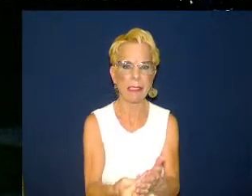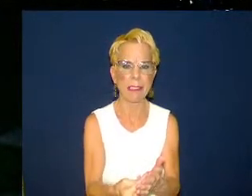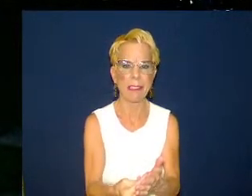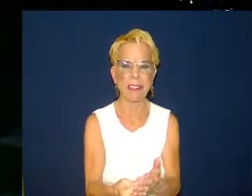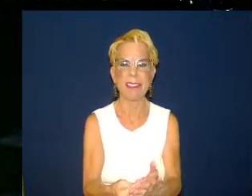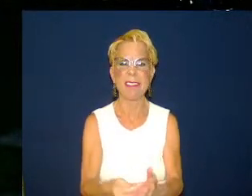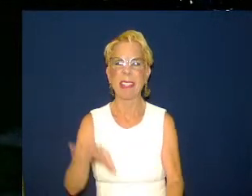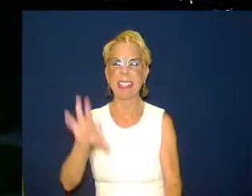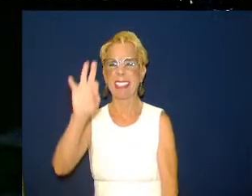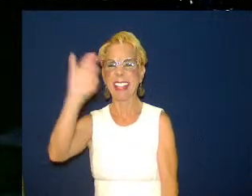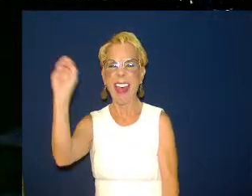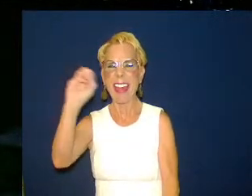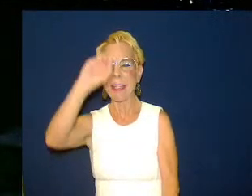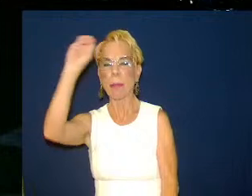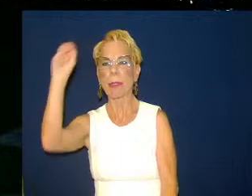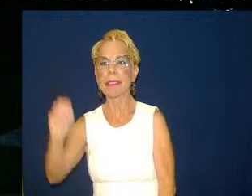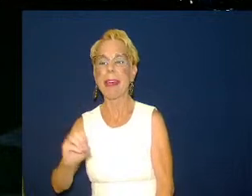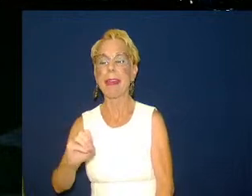levels.